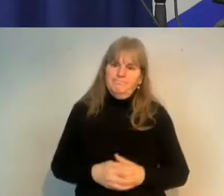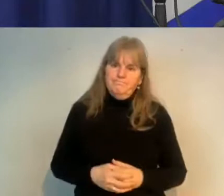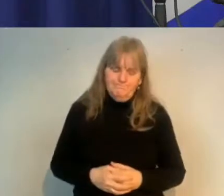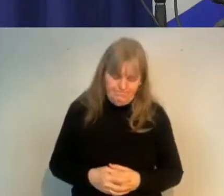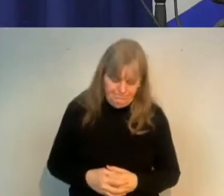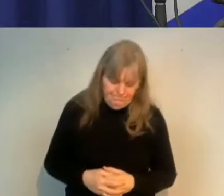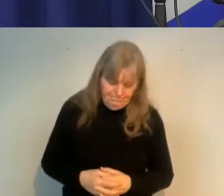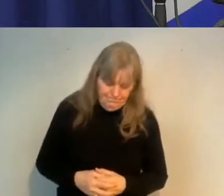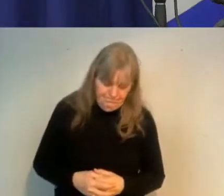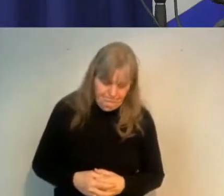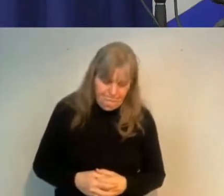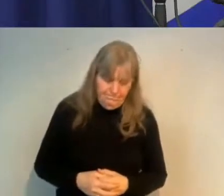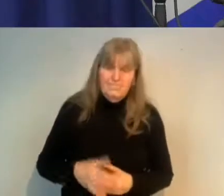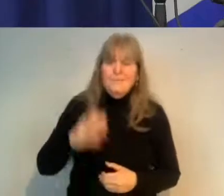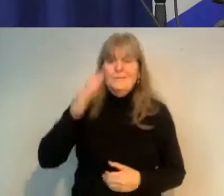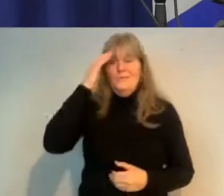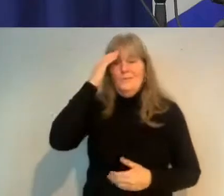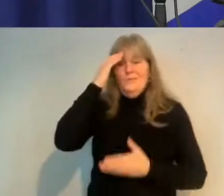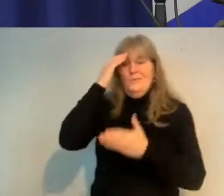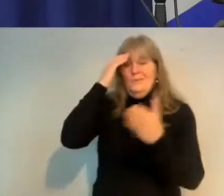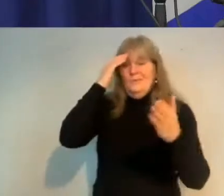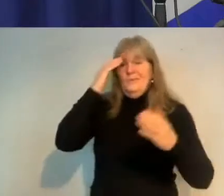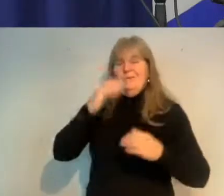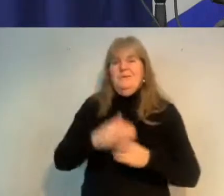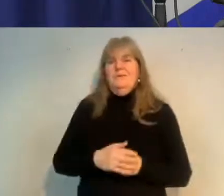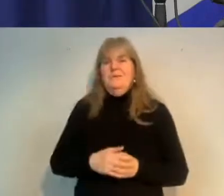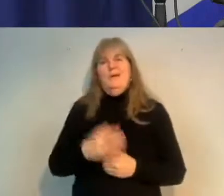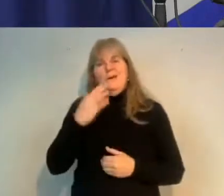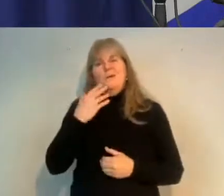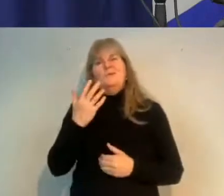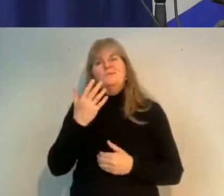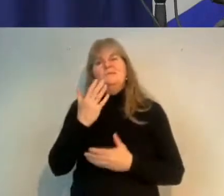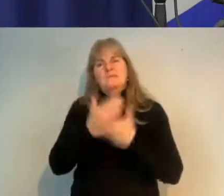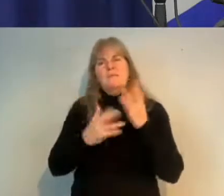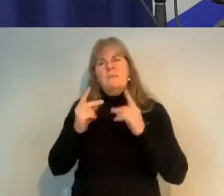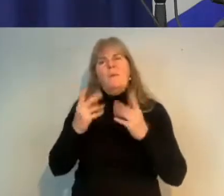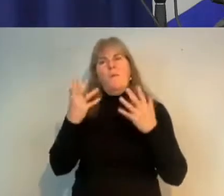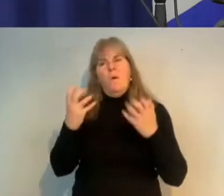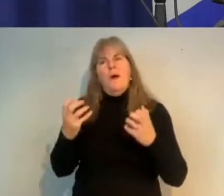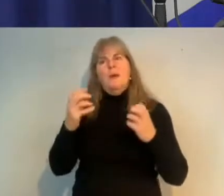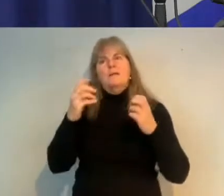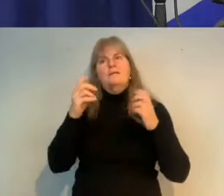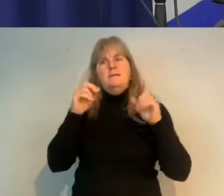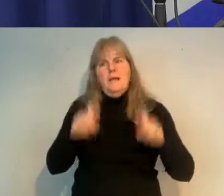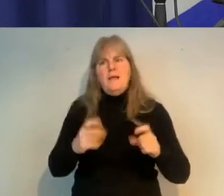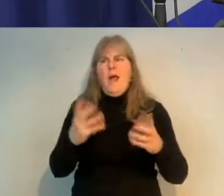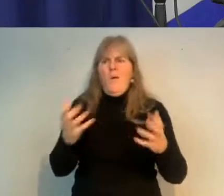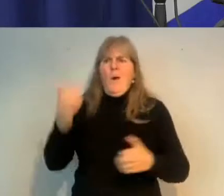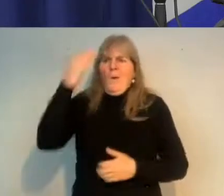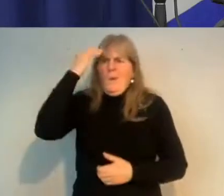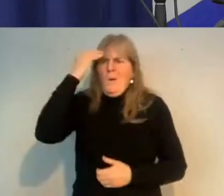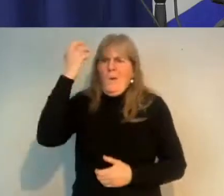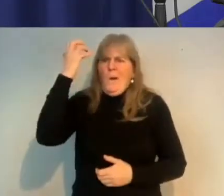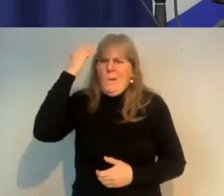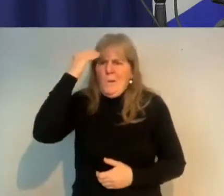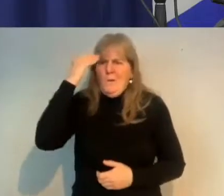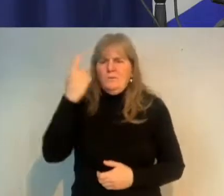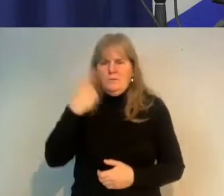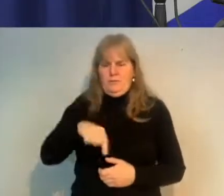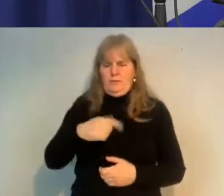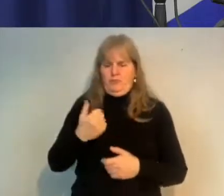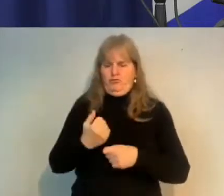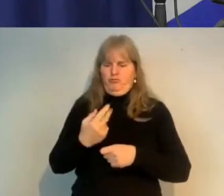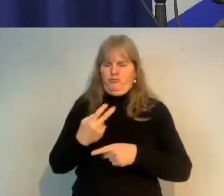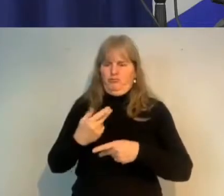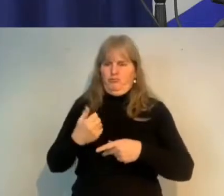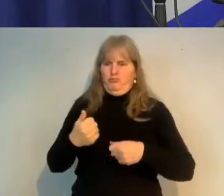I understand many people still want to test. They want to know. So we are working hard on developing access to rapid home